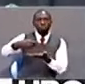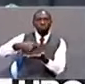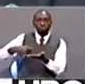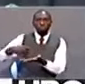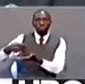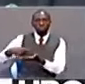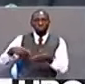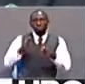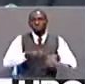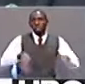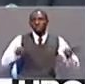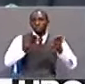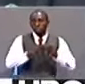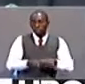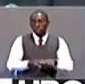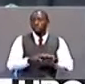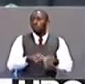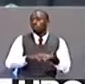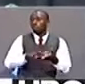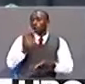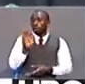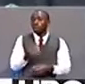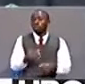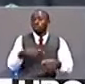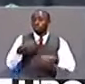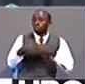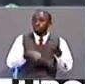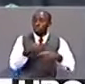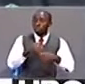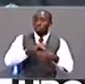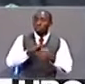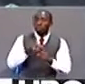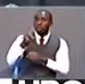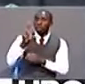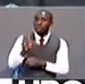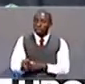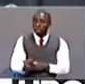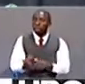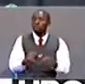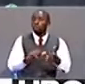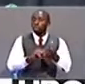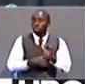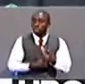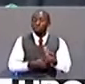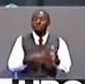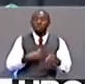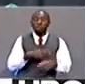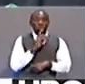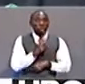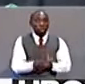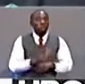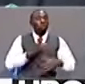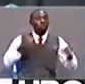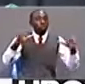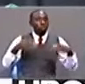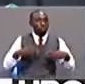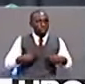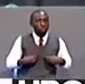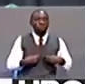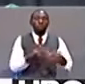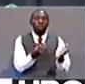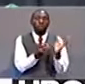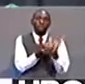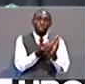gas projects, more so during the ongoing COVID-19 pandemic, are an assurance of commitment from our